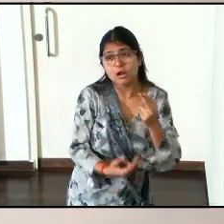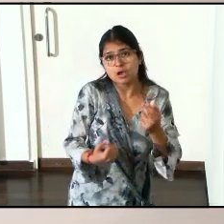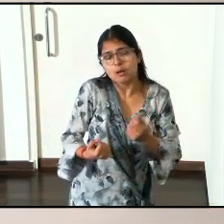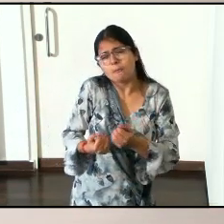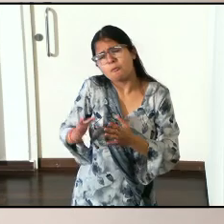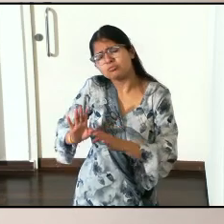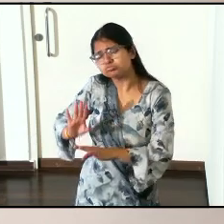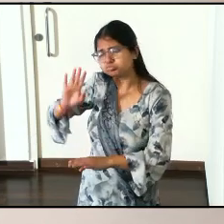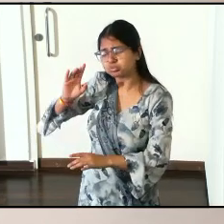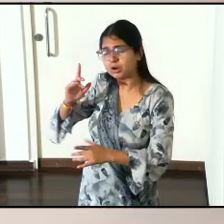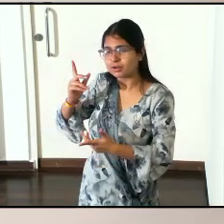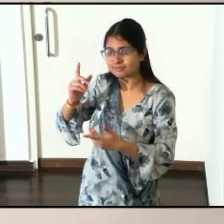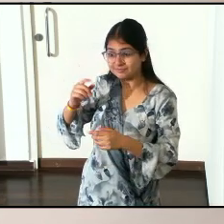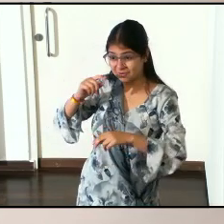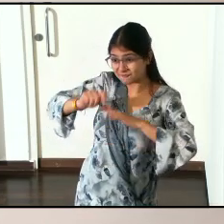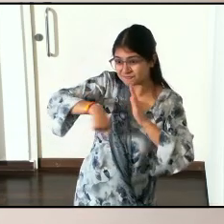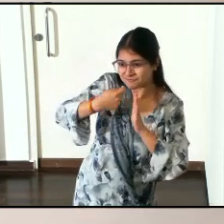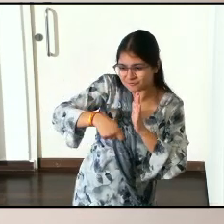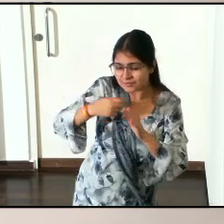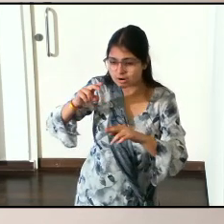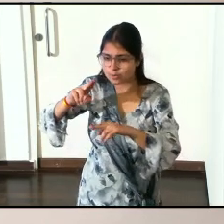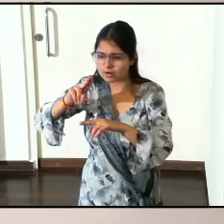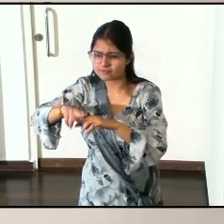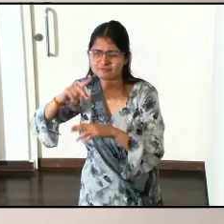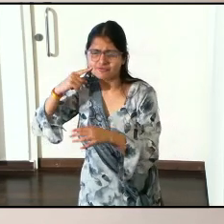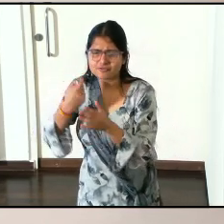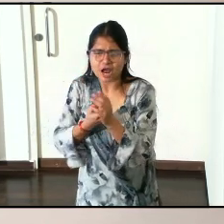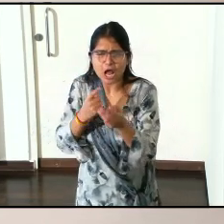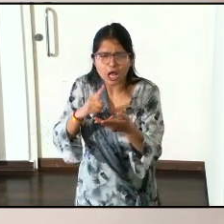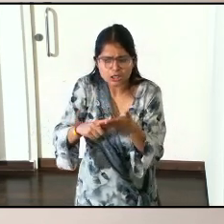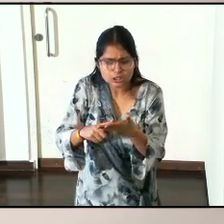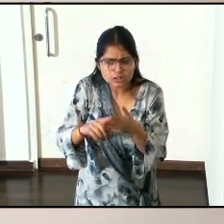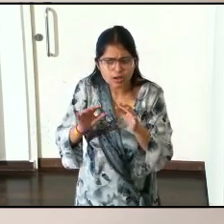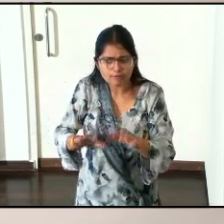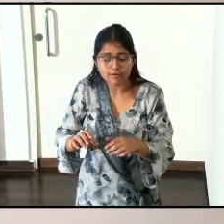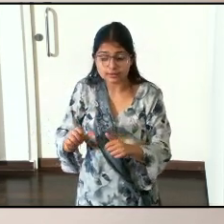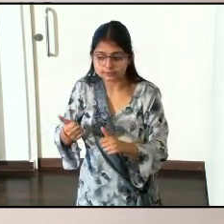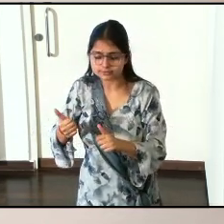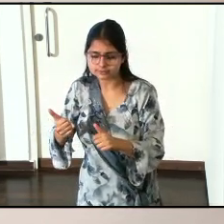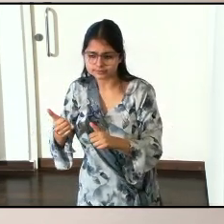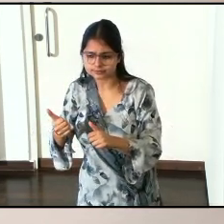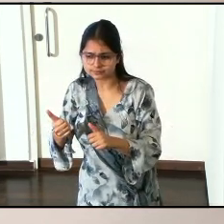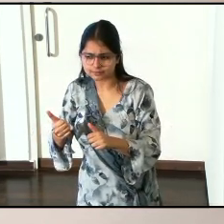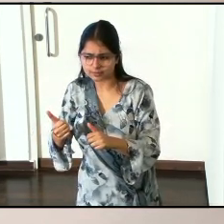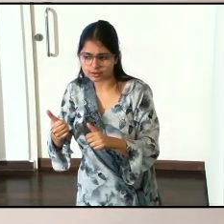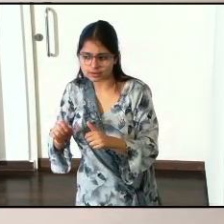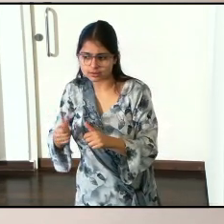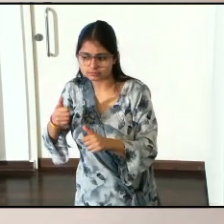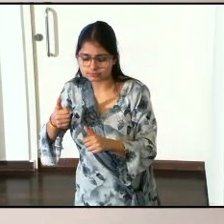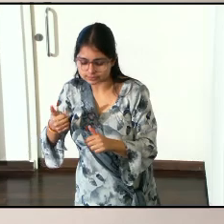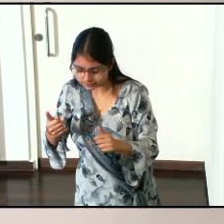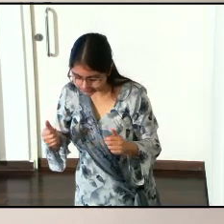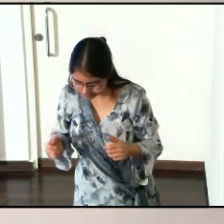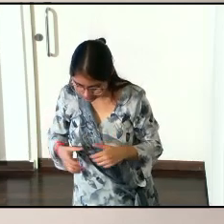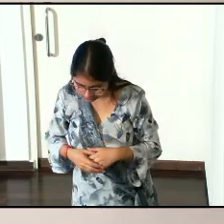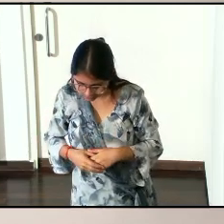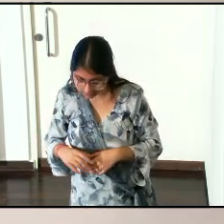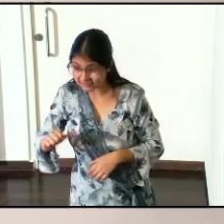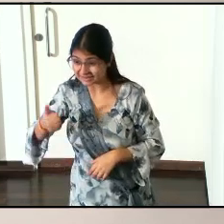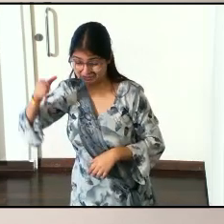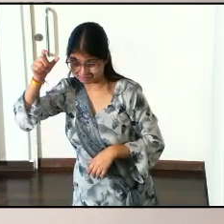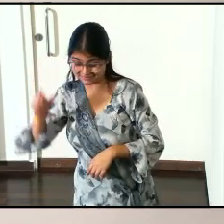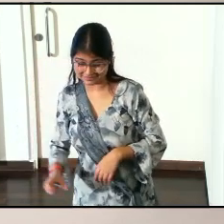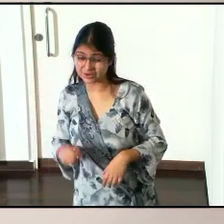years after the film Fire came out, of taking something else to someone in